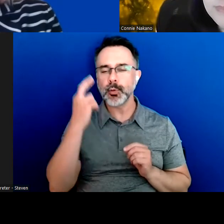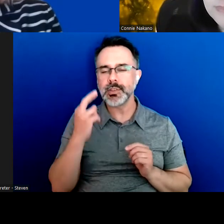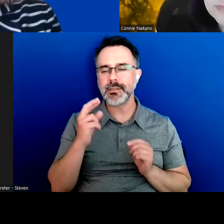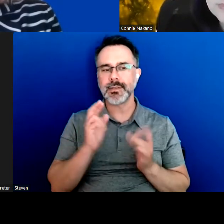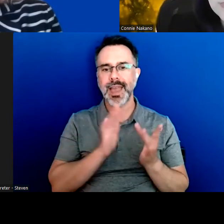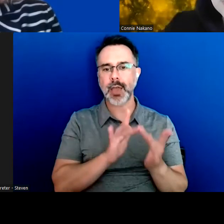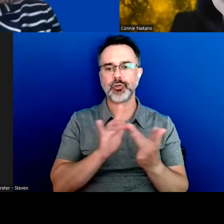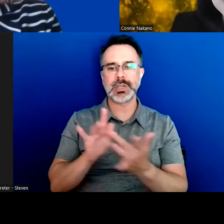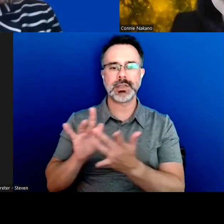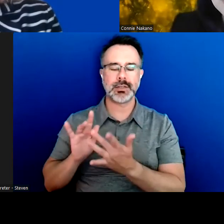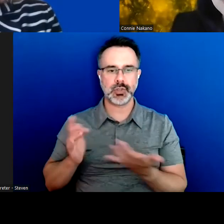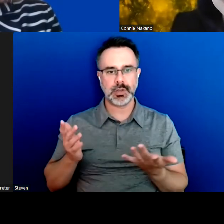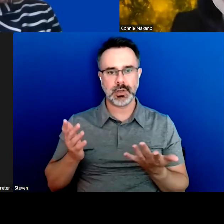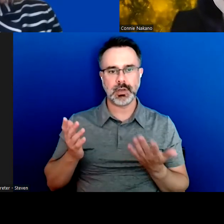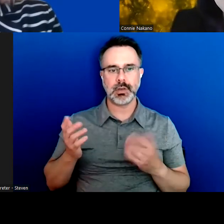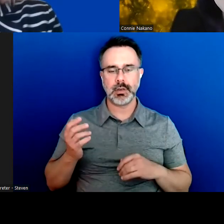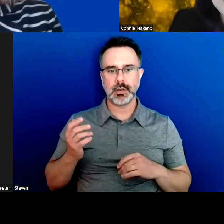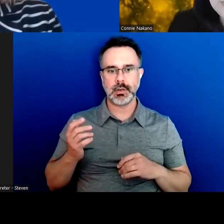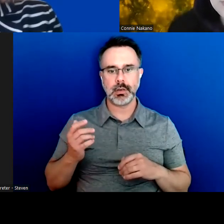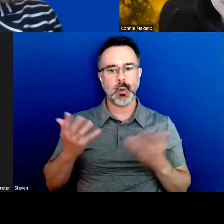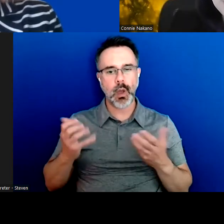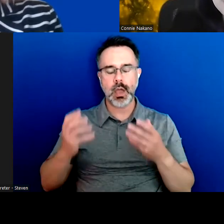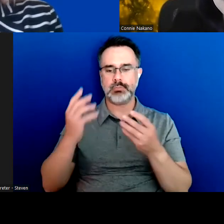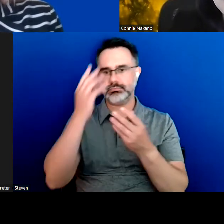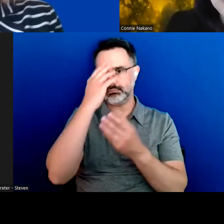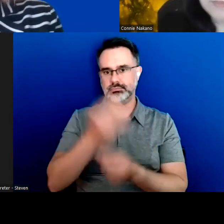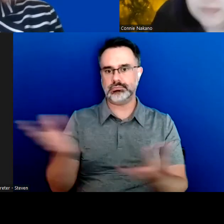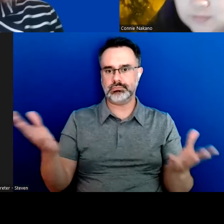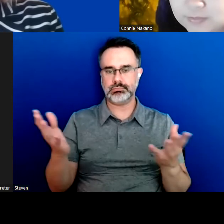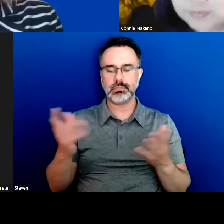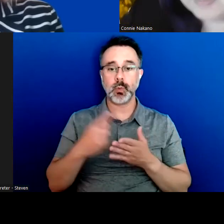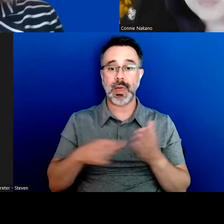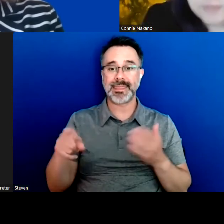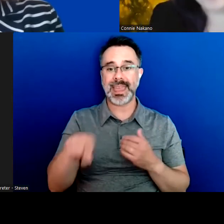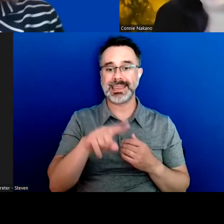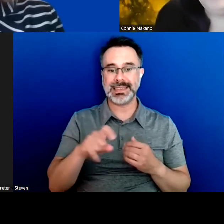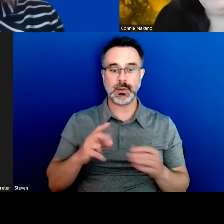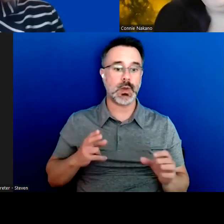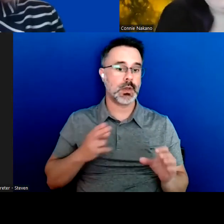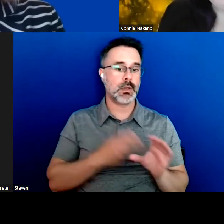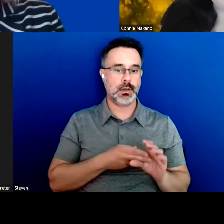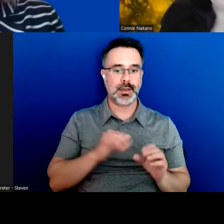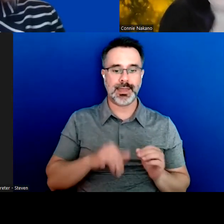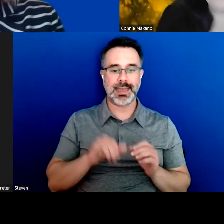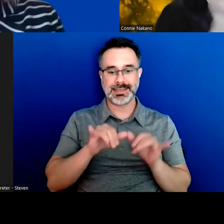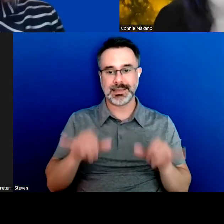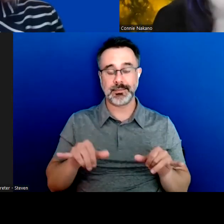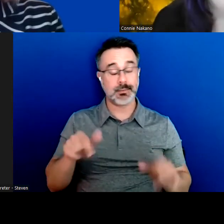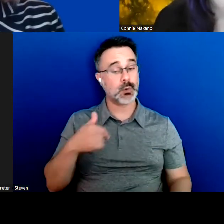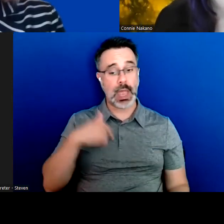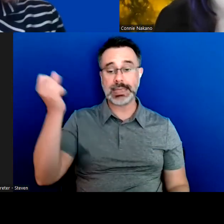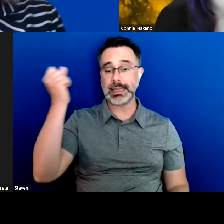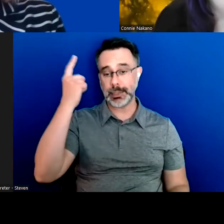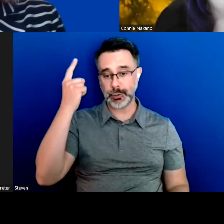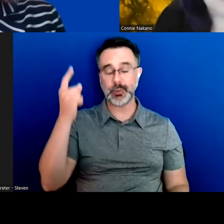people get the information that they need to get started in the system. So I hear you. I hear what you just said